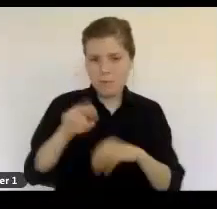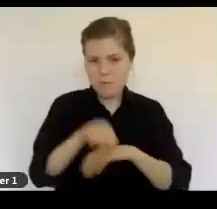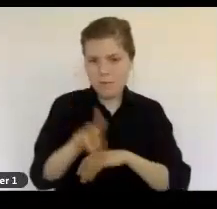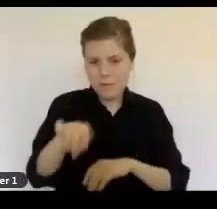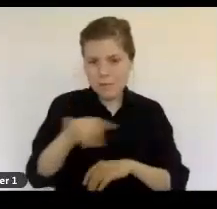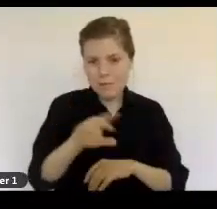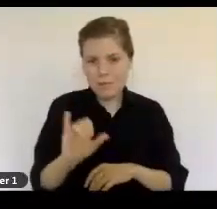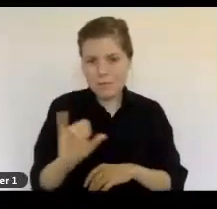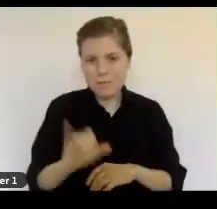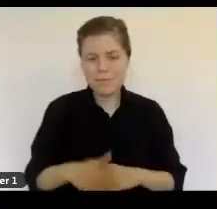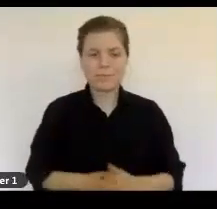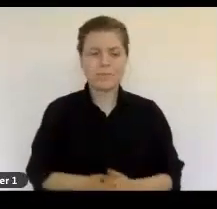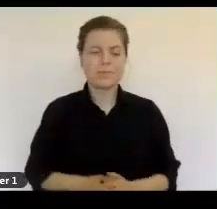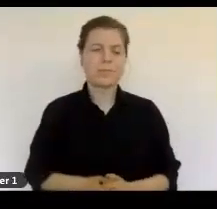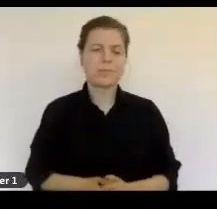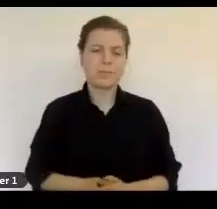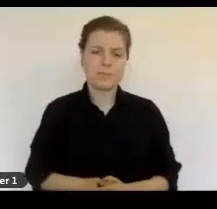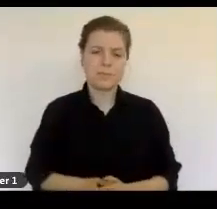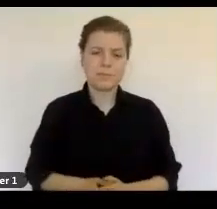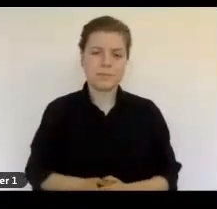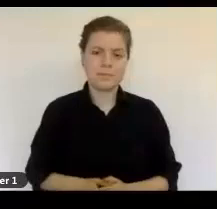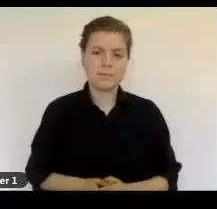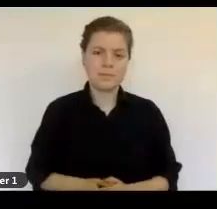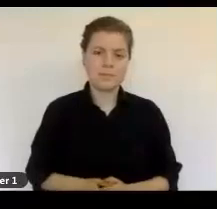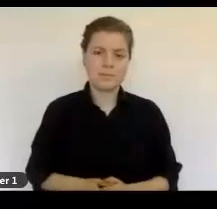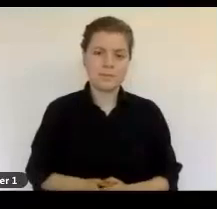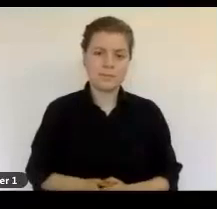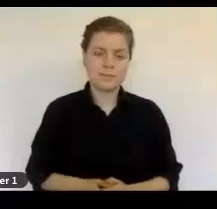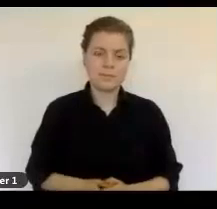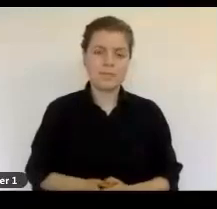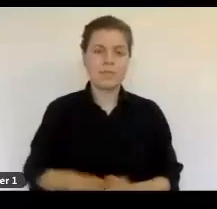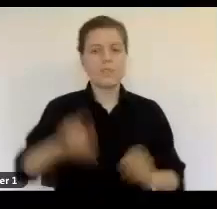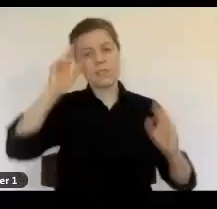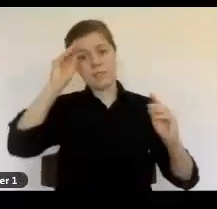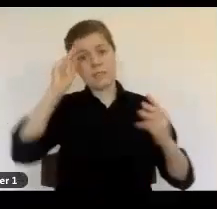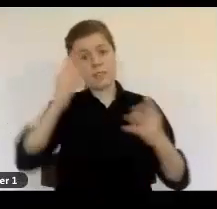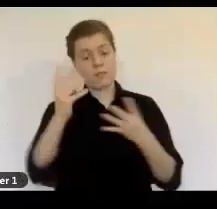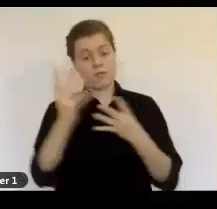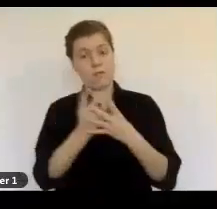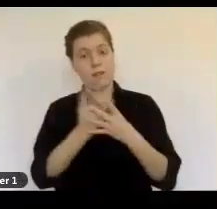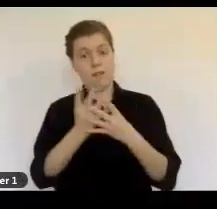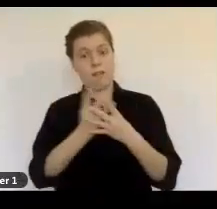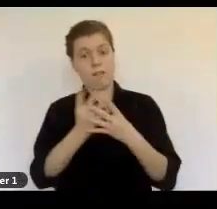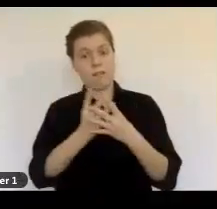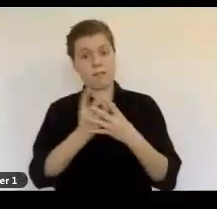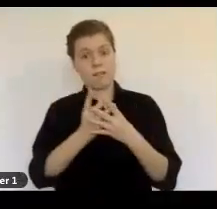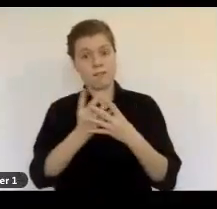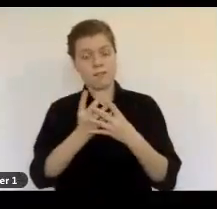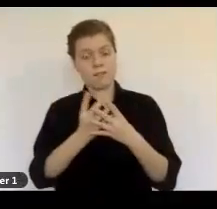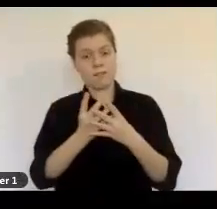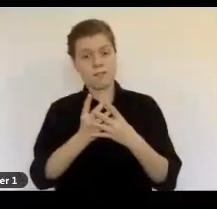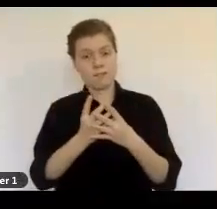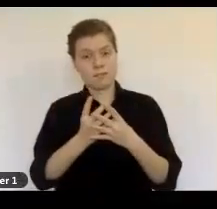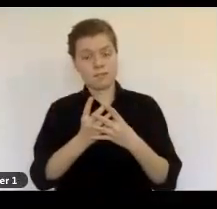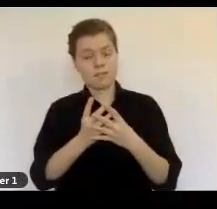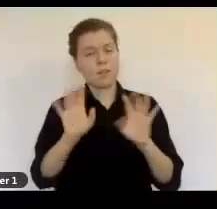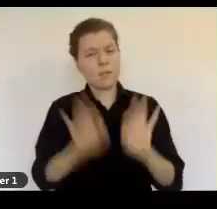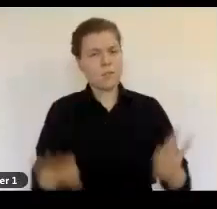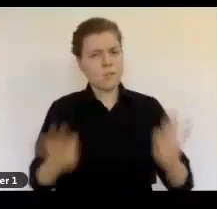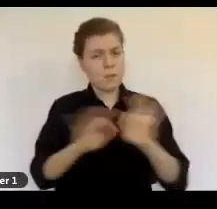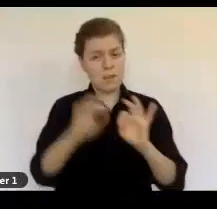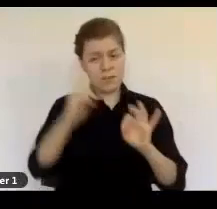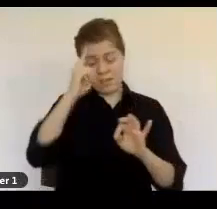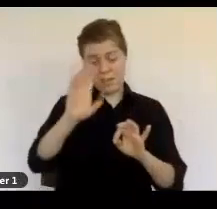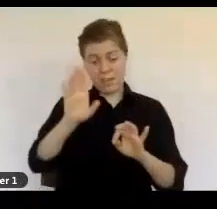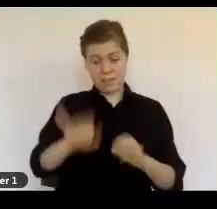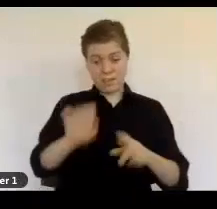you end up. And these reflect policy choices as well, and collective decisions as well. So when we're